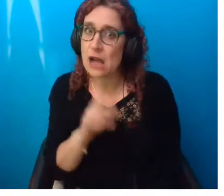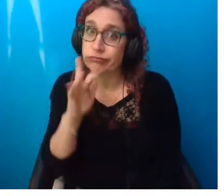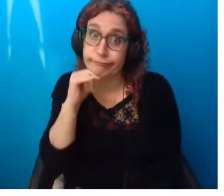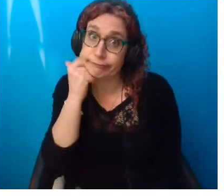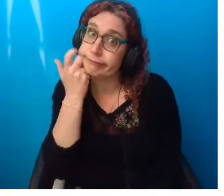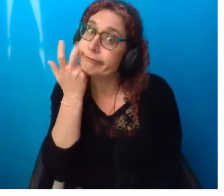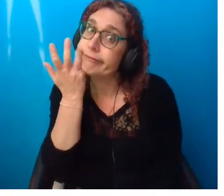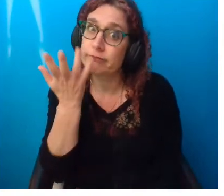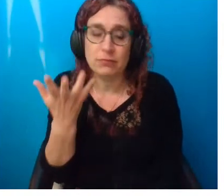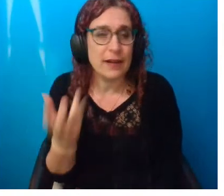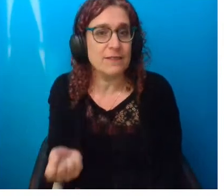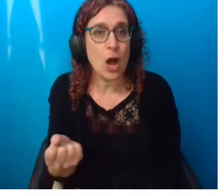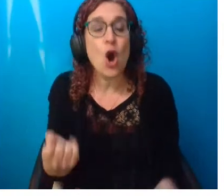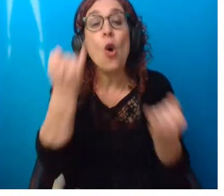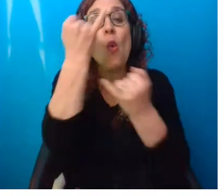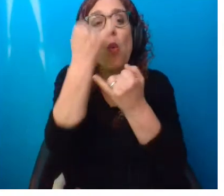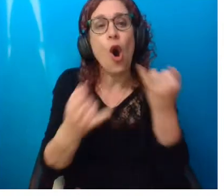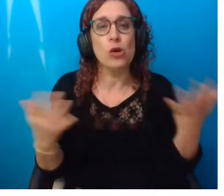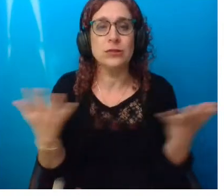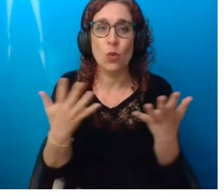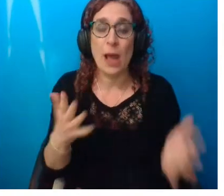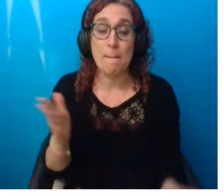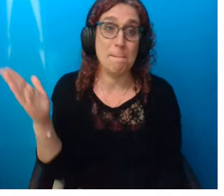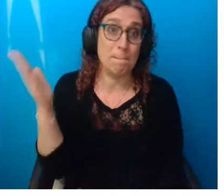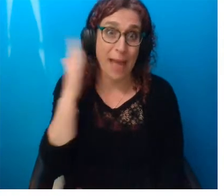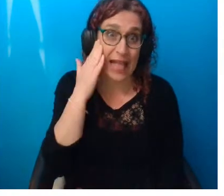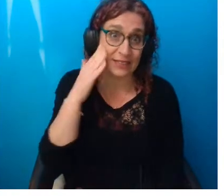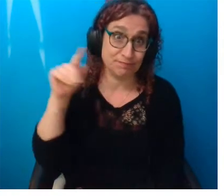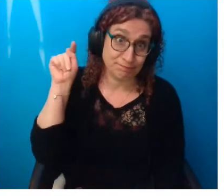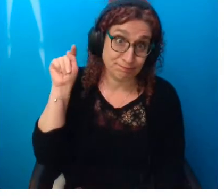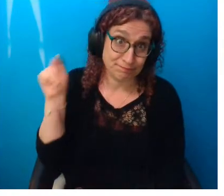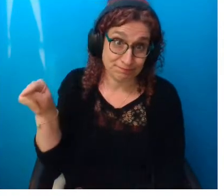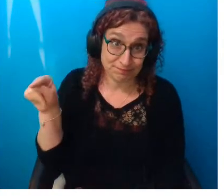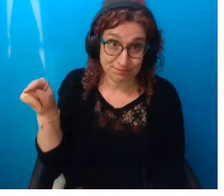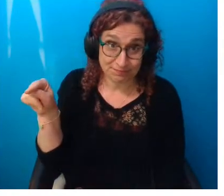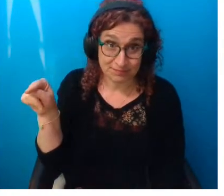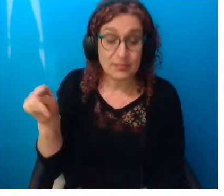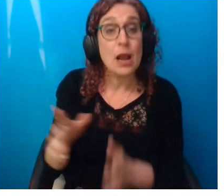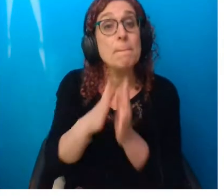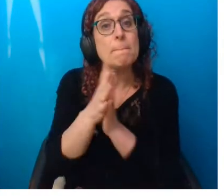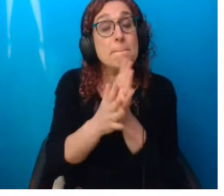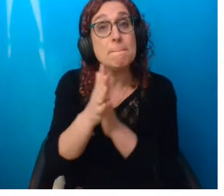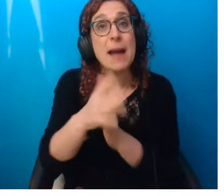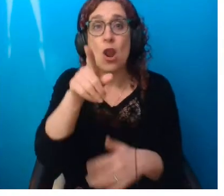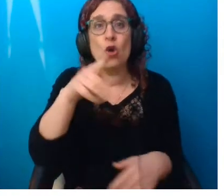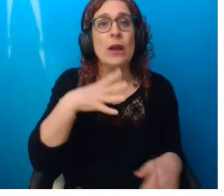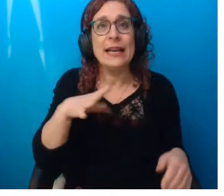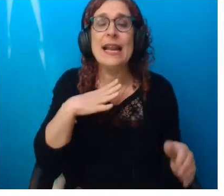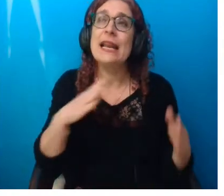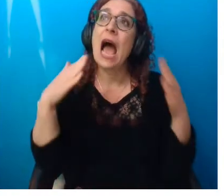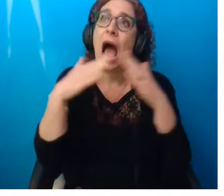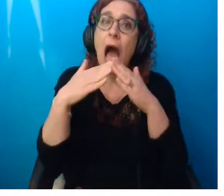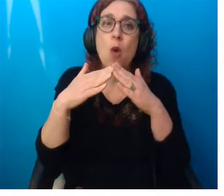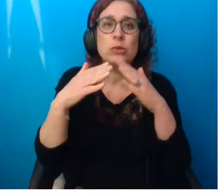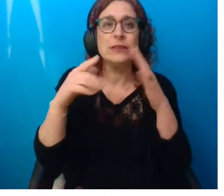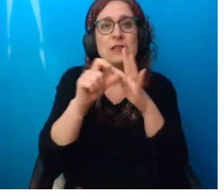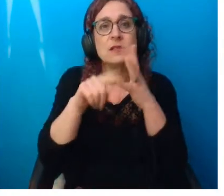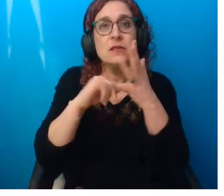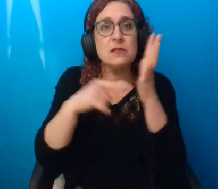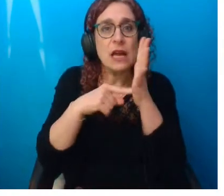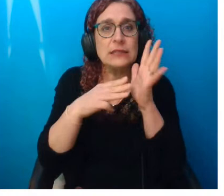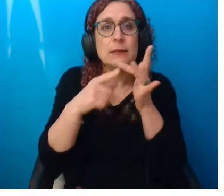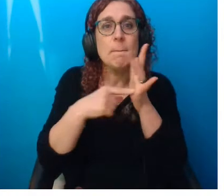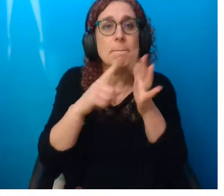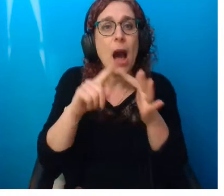primarily in our beds. So therefore, using house dust mite proof covers to encase mattress, pillow,